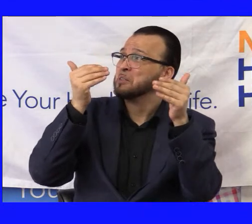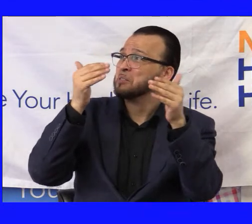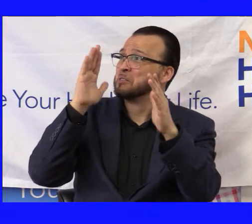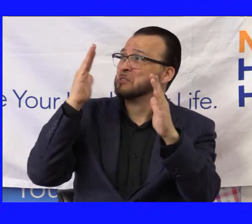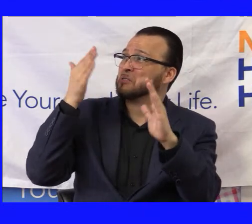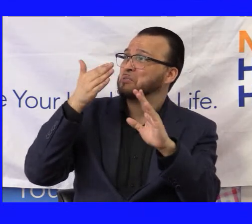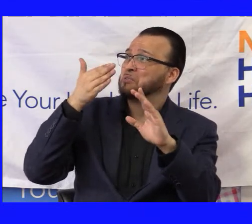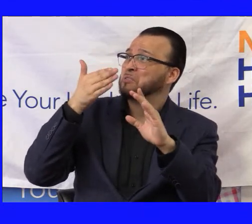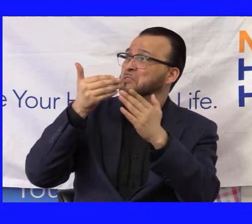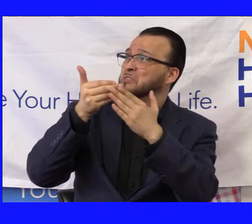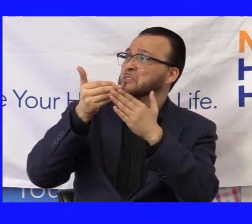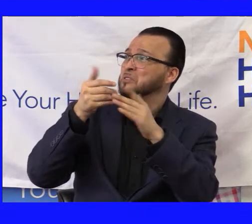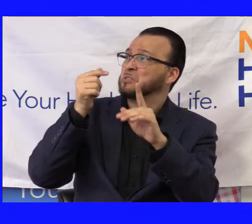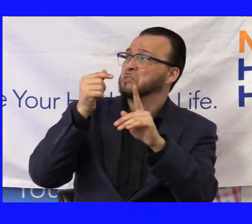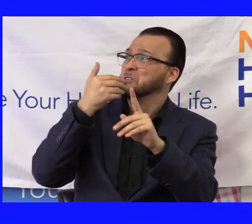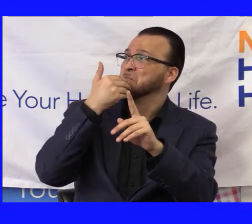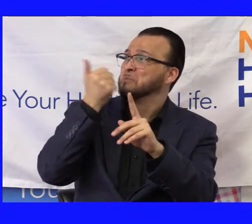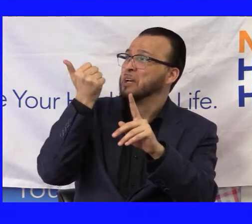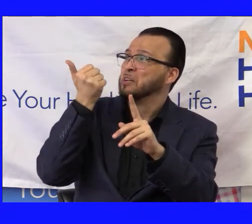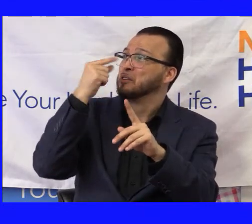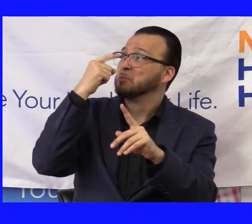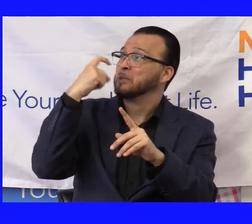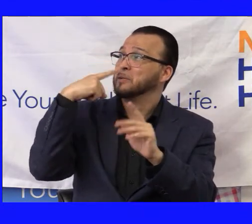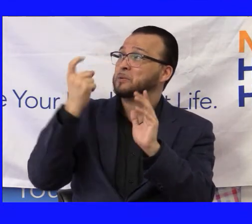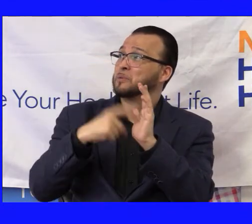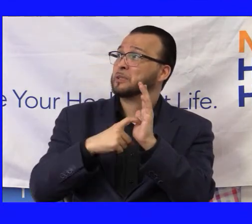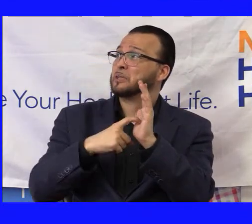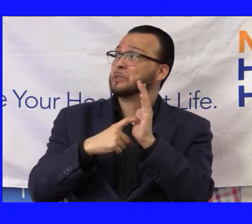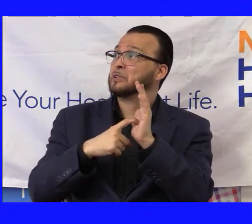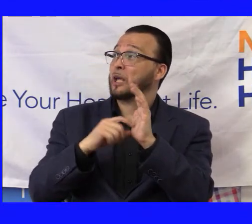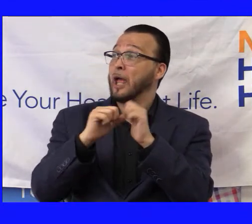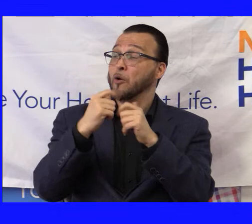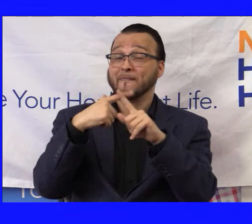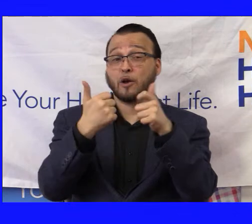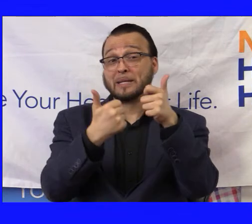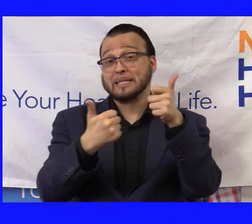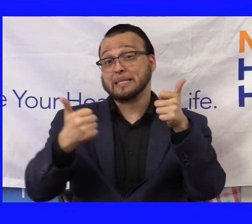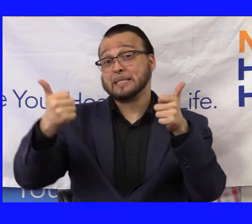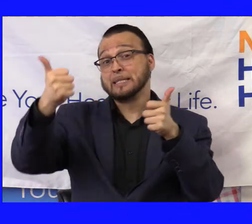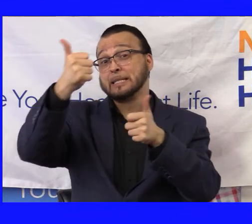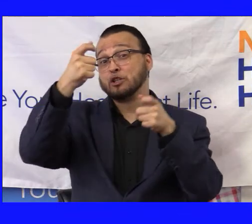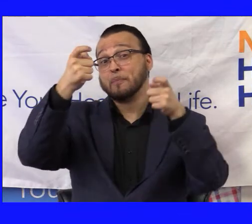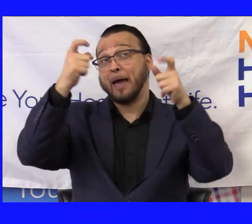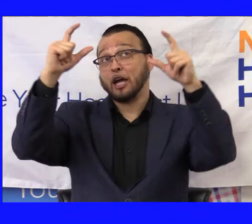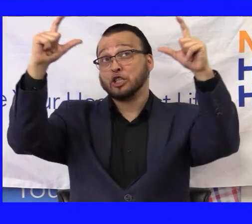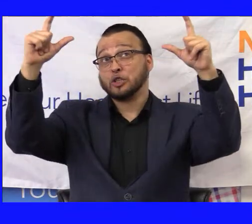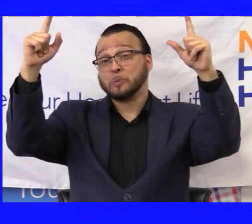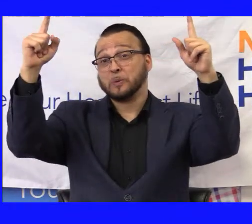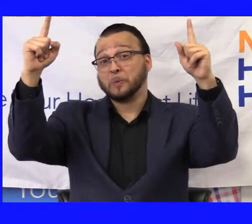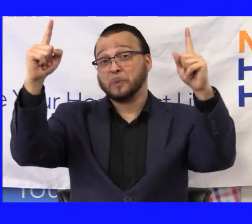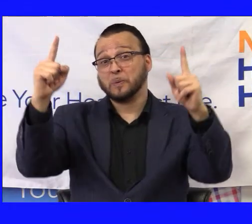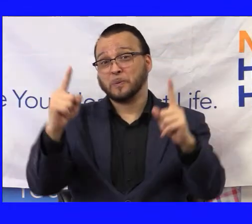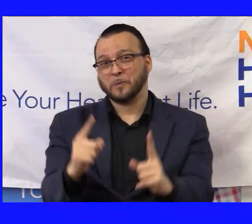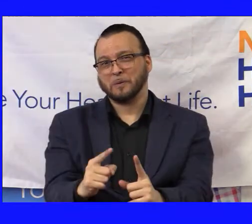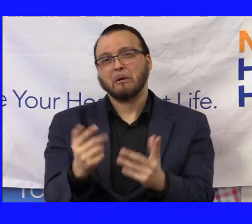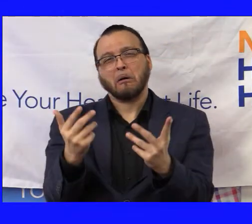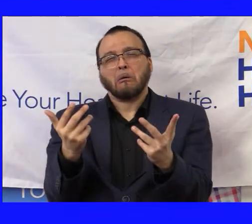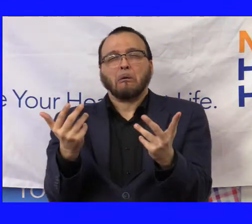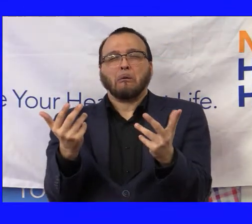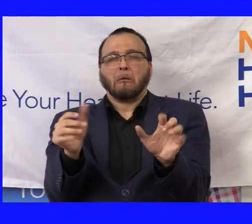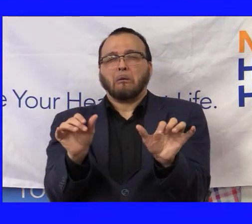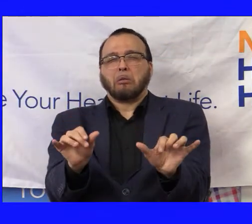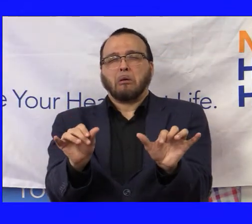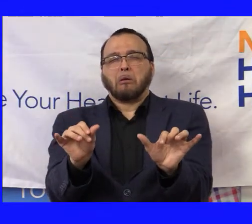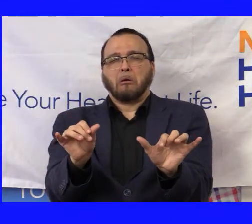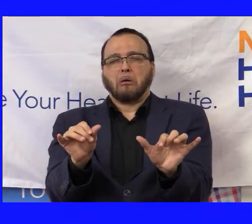be paid, because we see how from senior management then go to the executive. So I don't know what